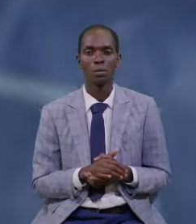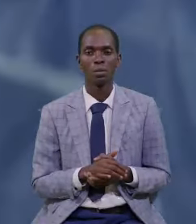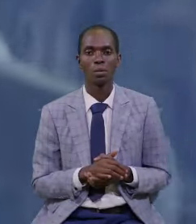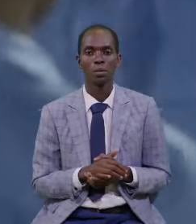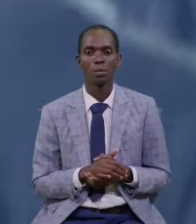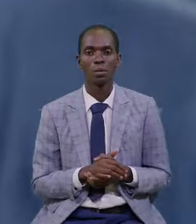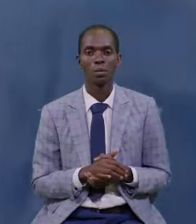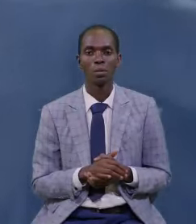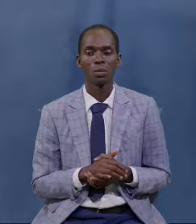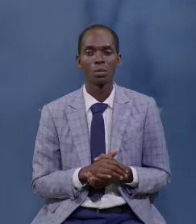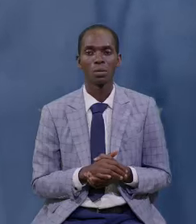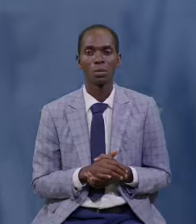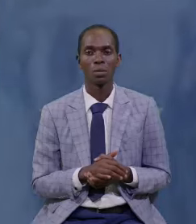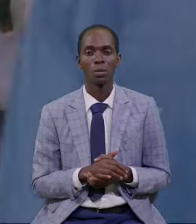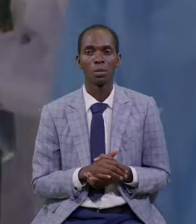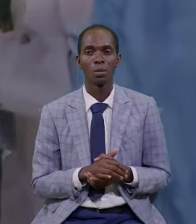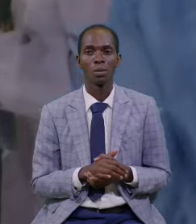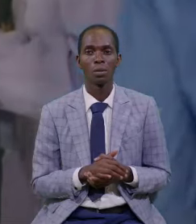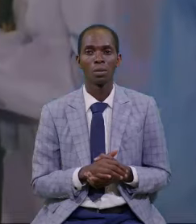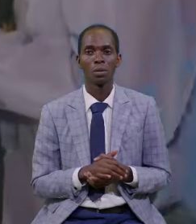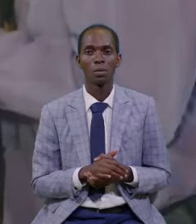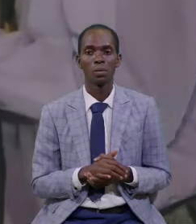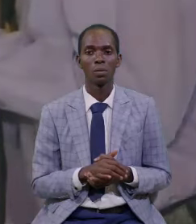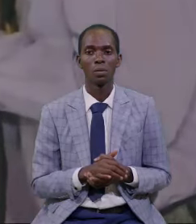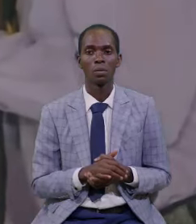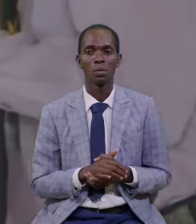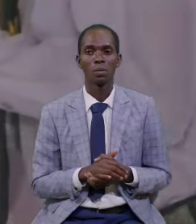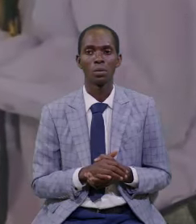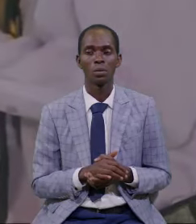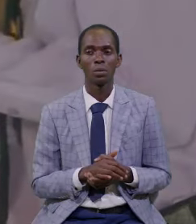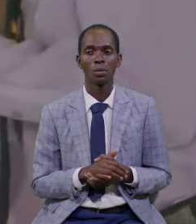And please provide the correct information, your name